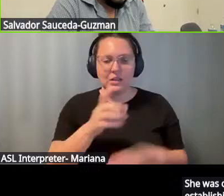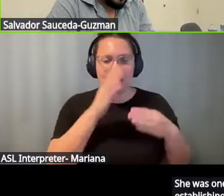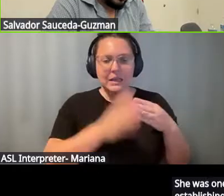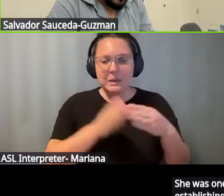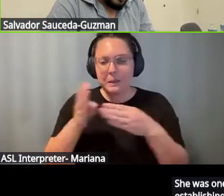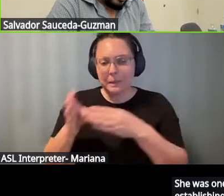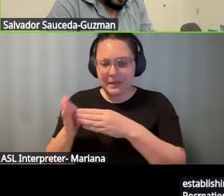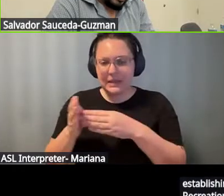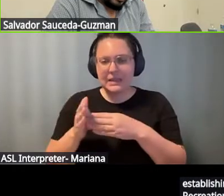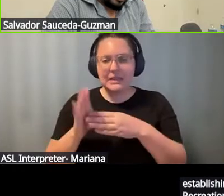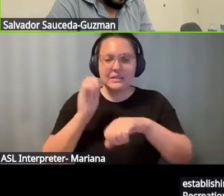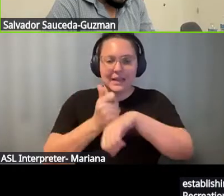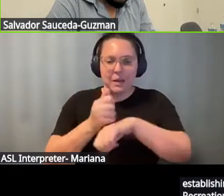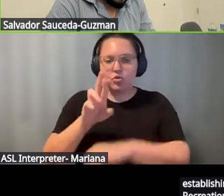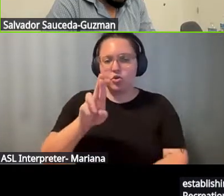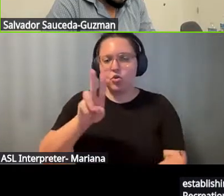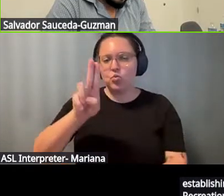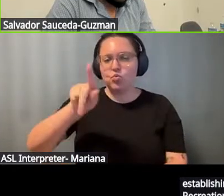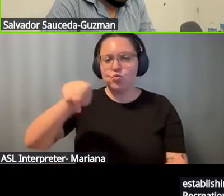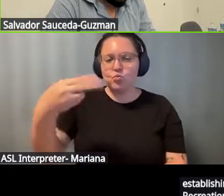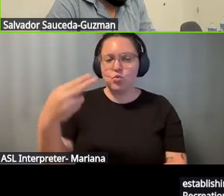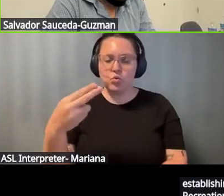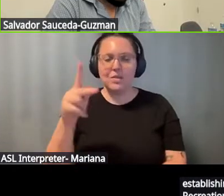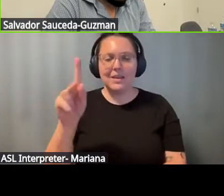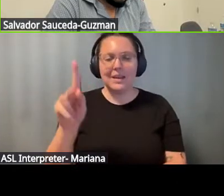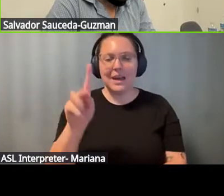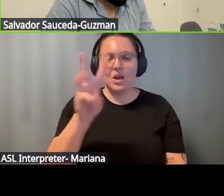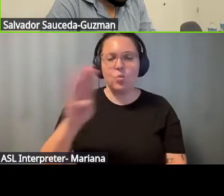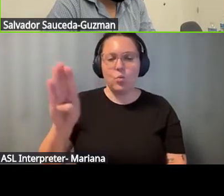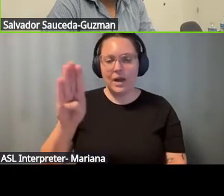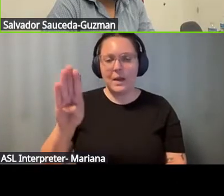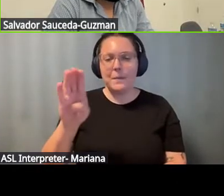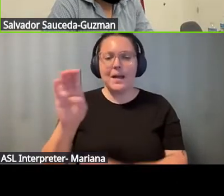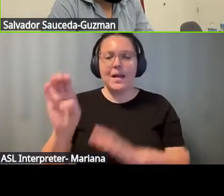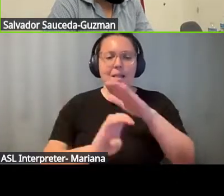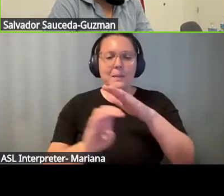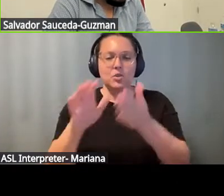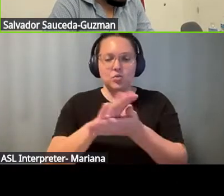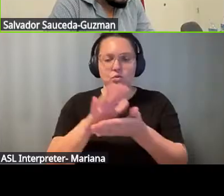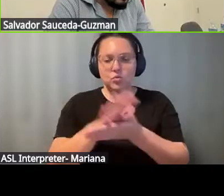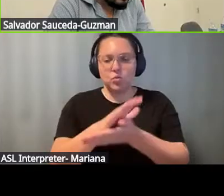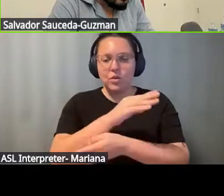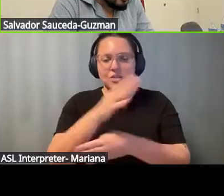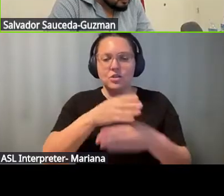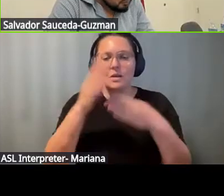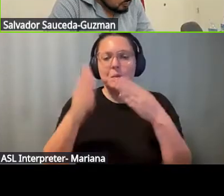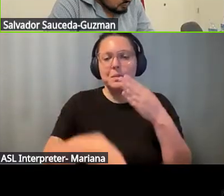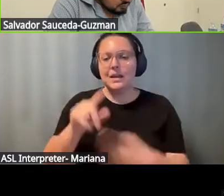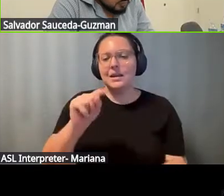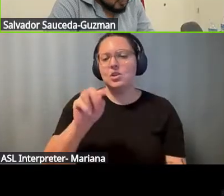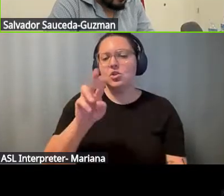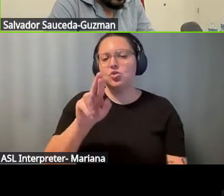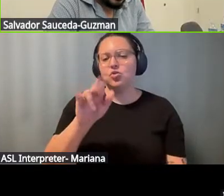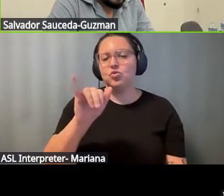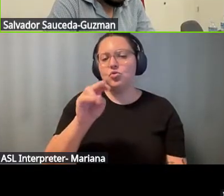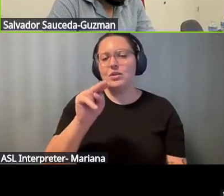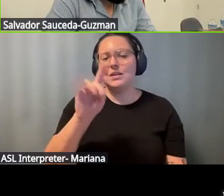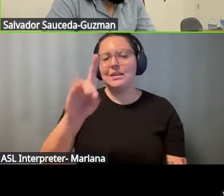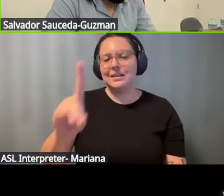Center. I just want to recognize her for all the work that she's done.